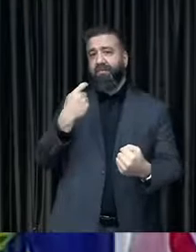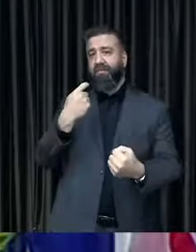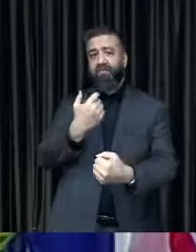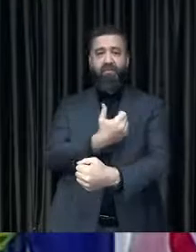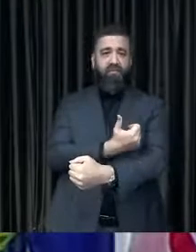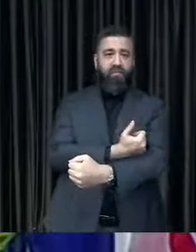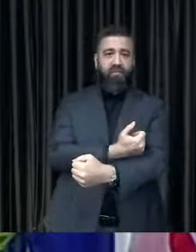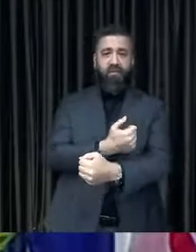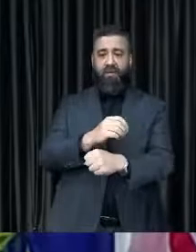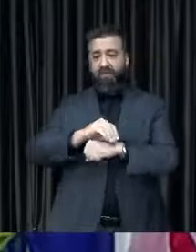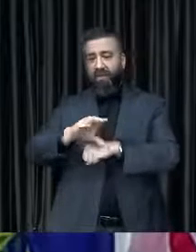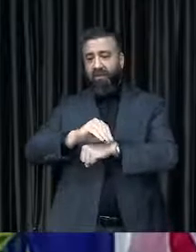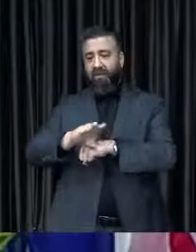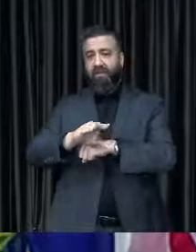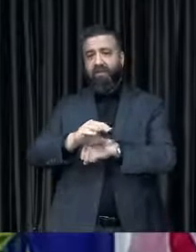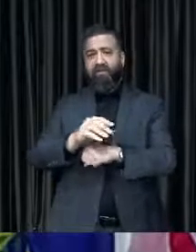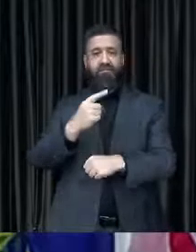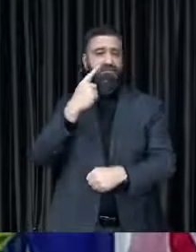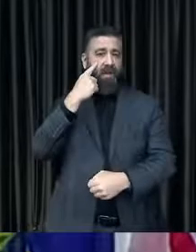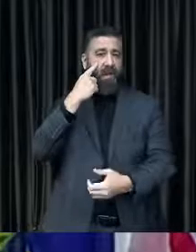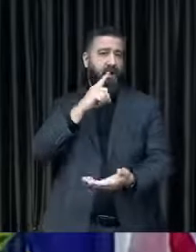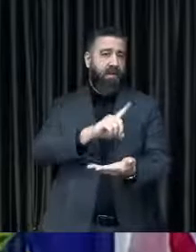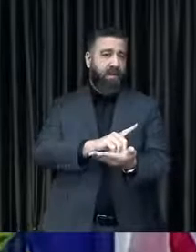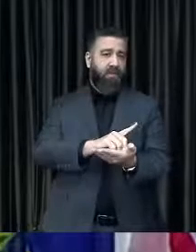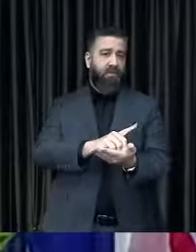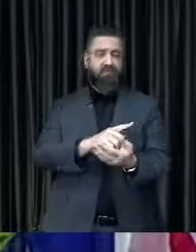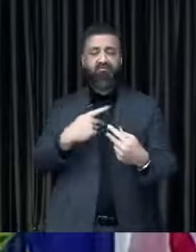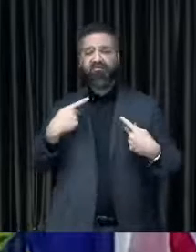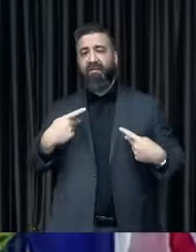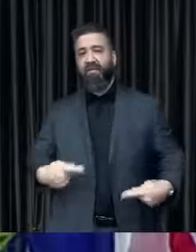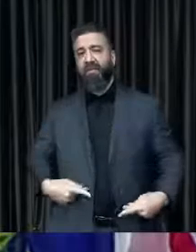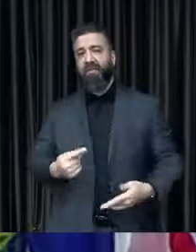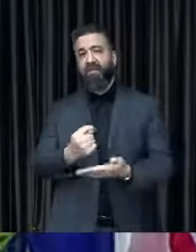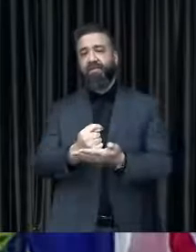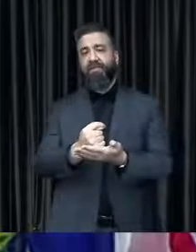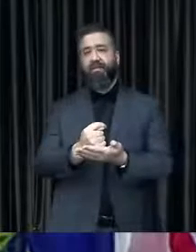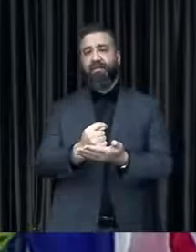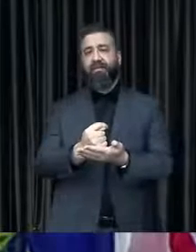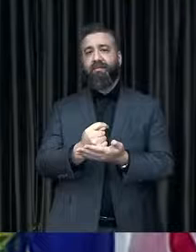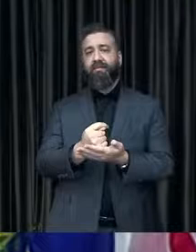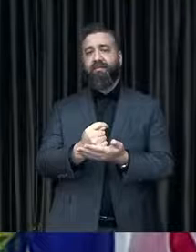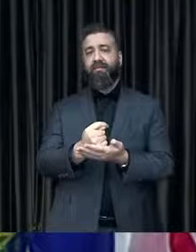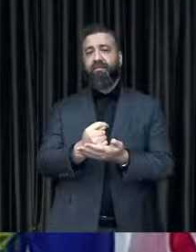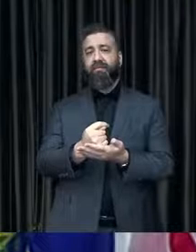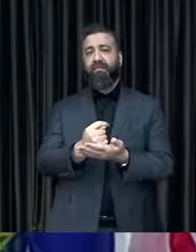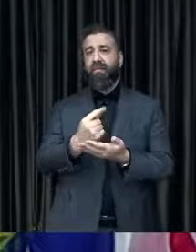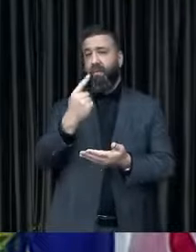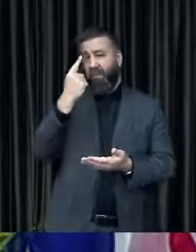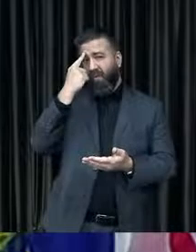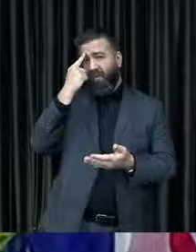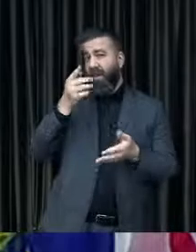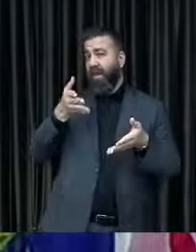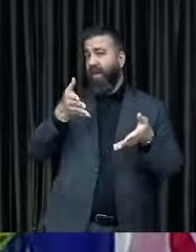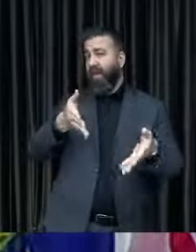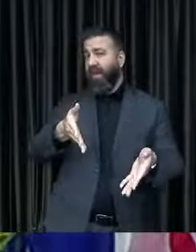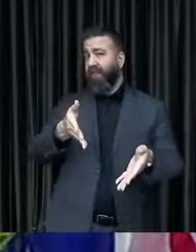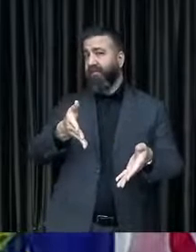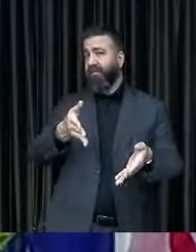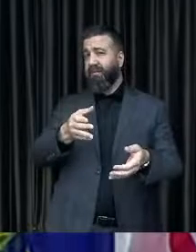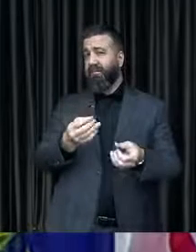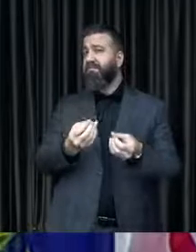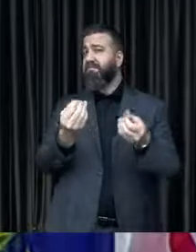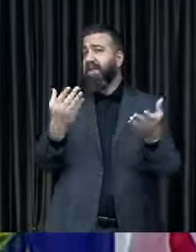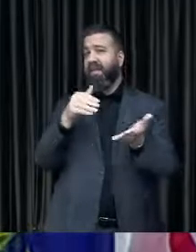providers, optometrists, and physical therapists. We believe there are potentially several thousand 1A healthcare